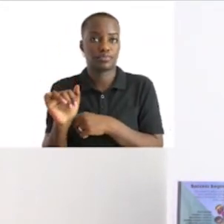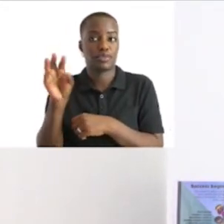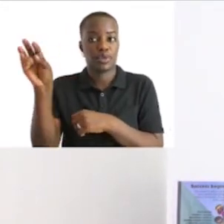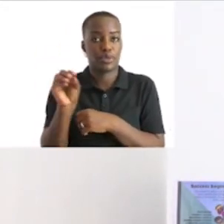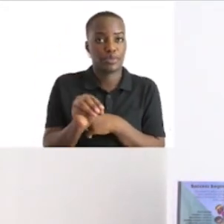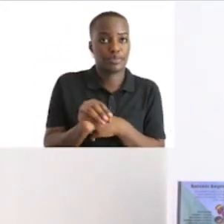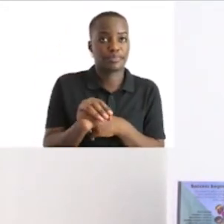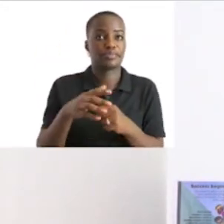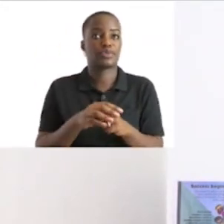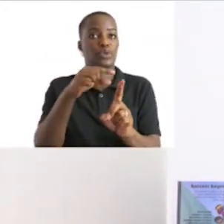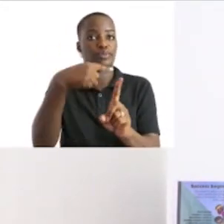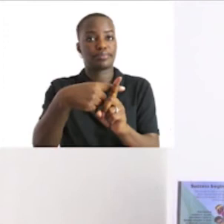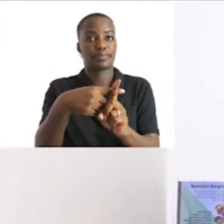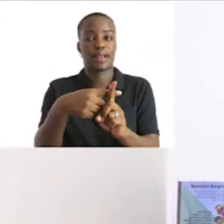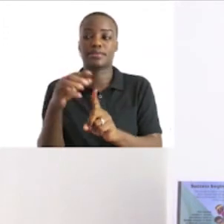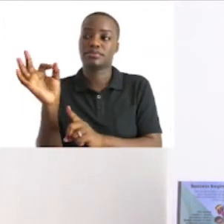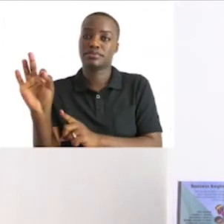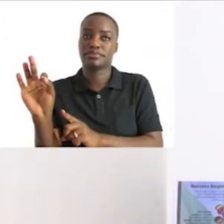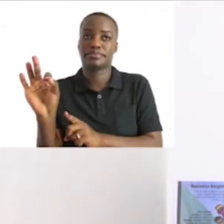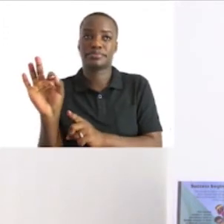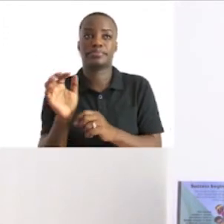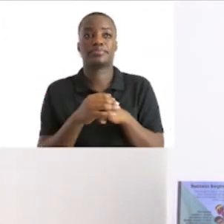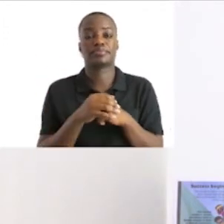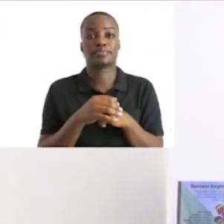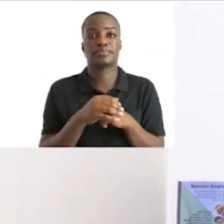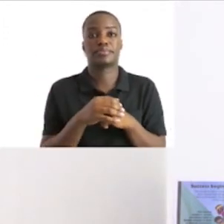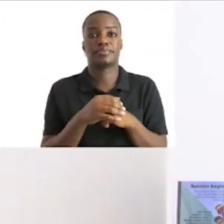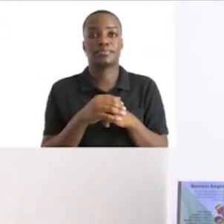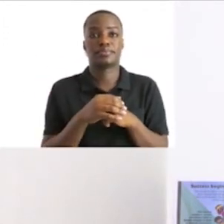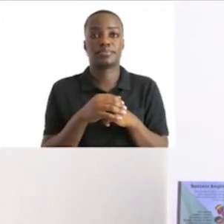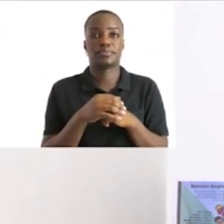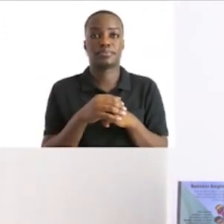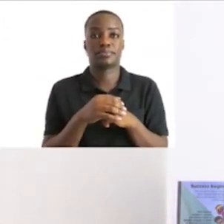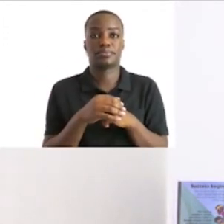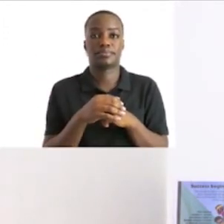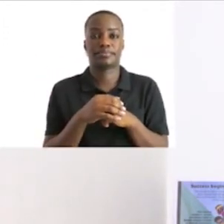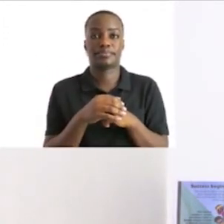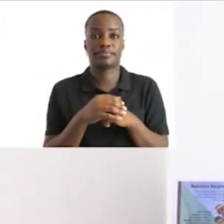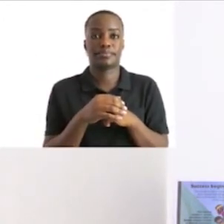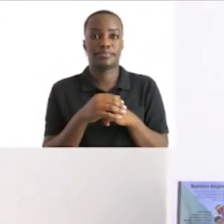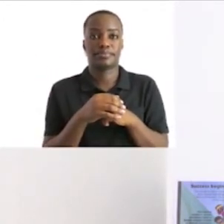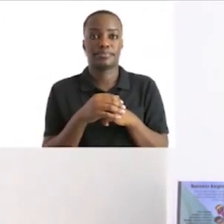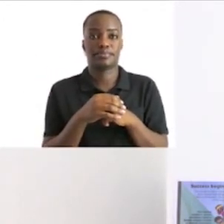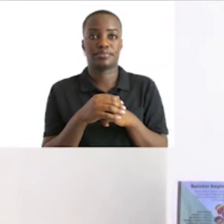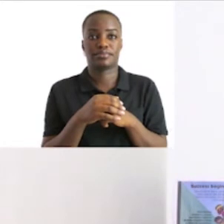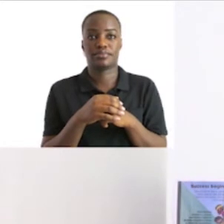down. We take our plus sign and our